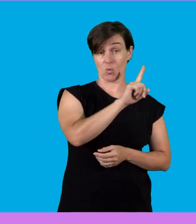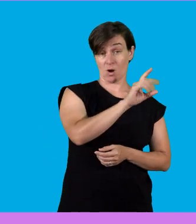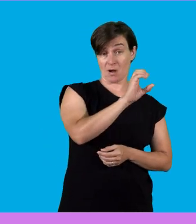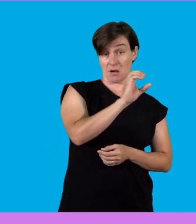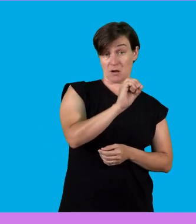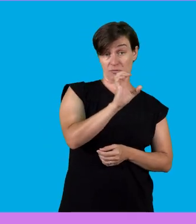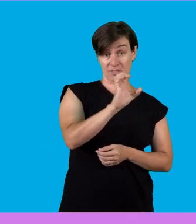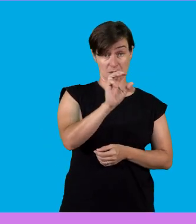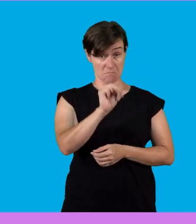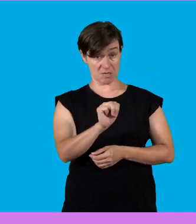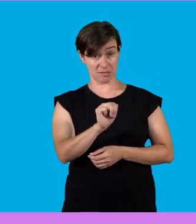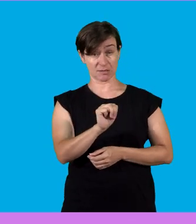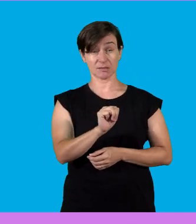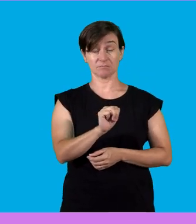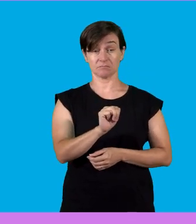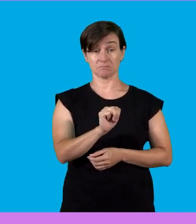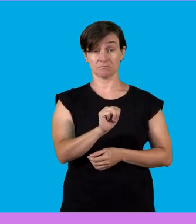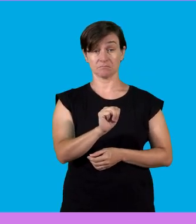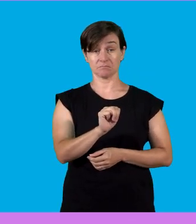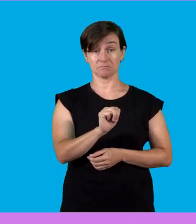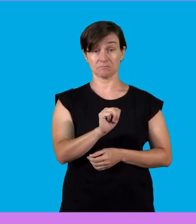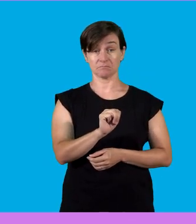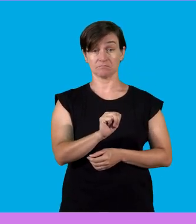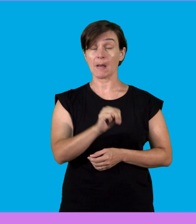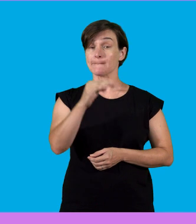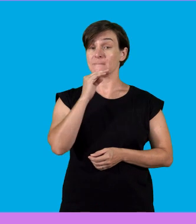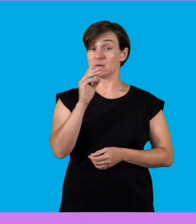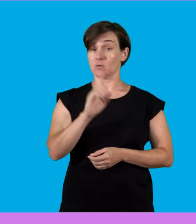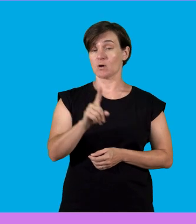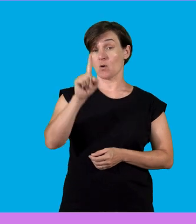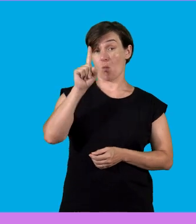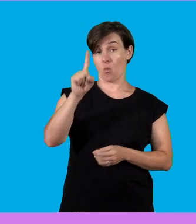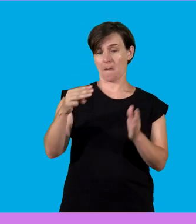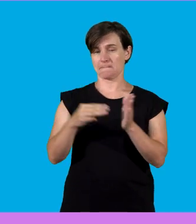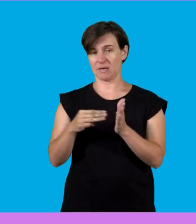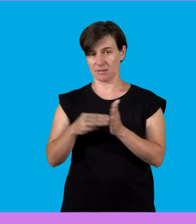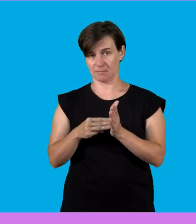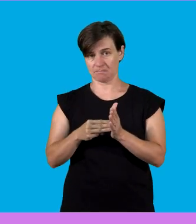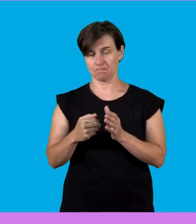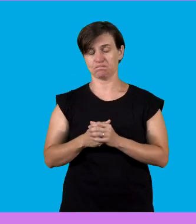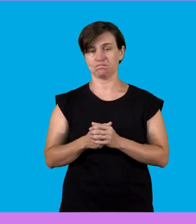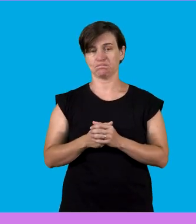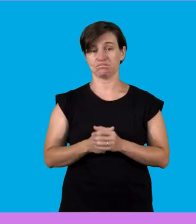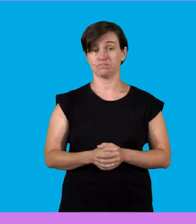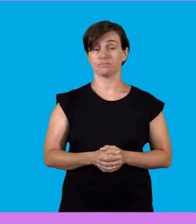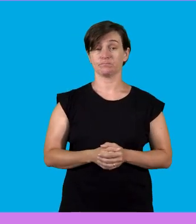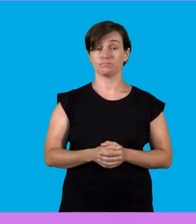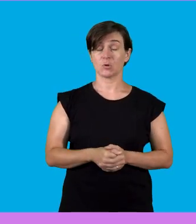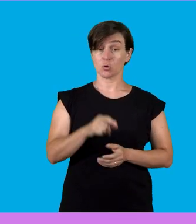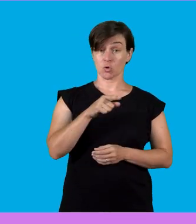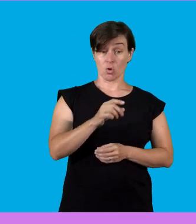100 centimeters is 1 meter. When going